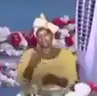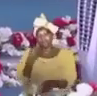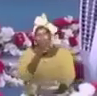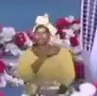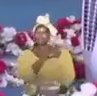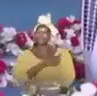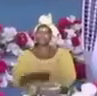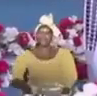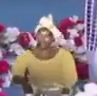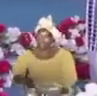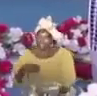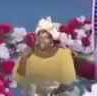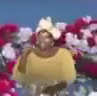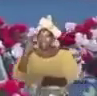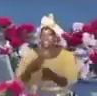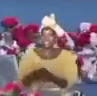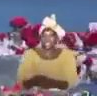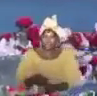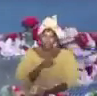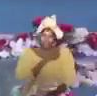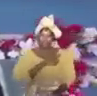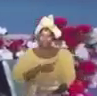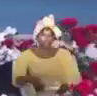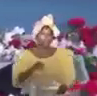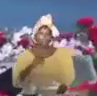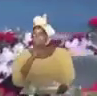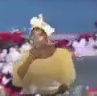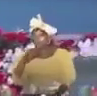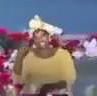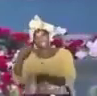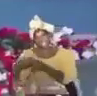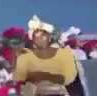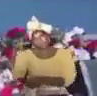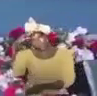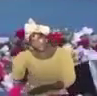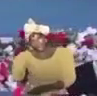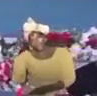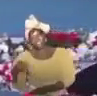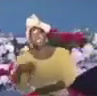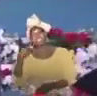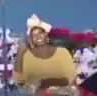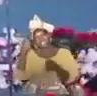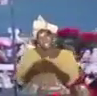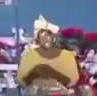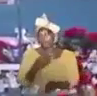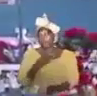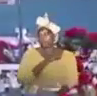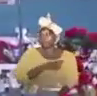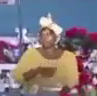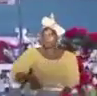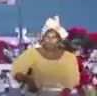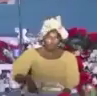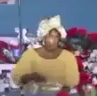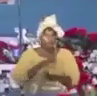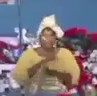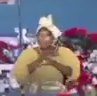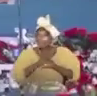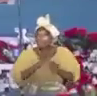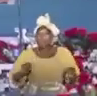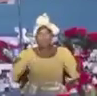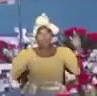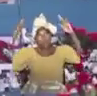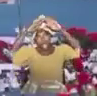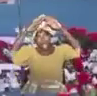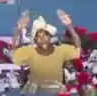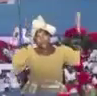The name of the Lord. Not the name of a man. The name of the Lord is a strong tower. There is no house on earth that